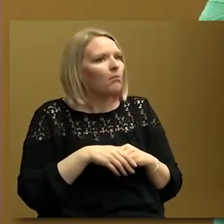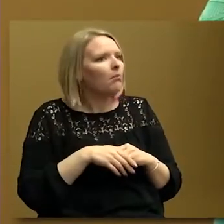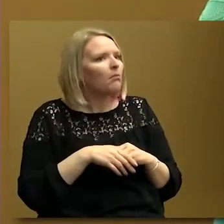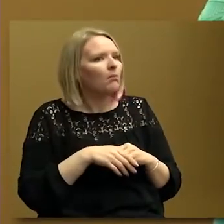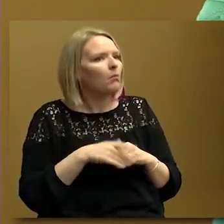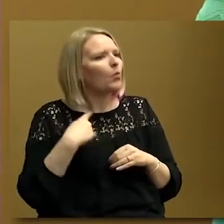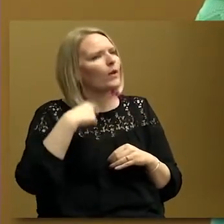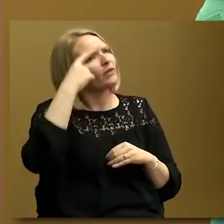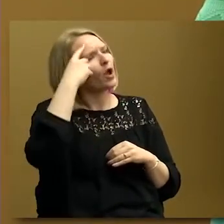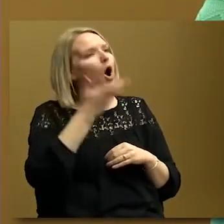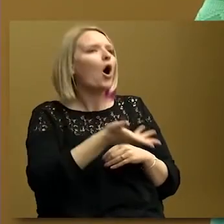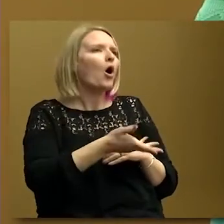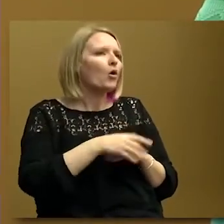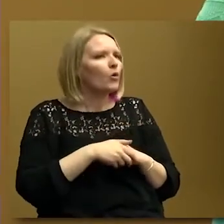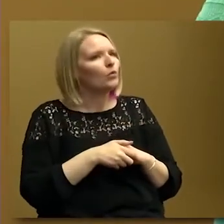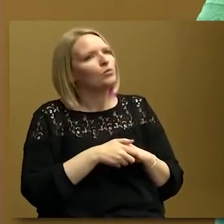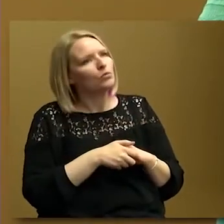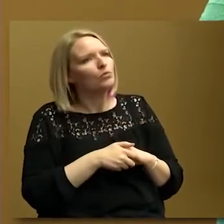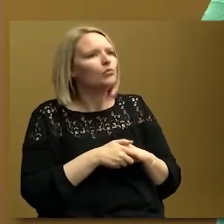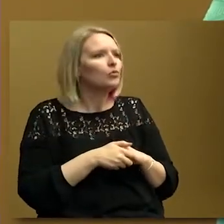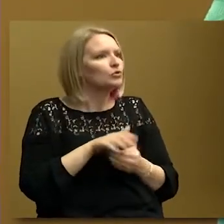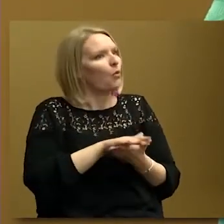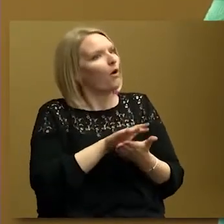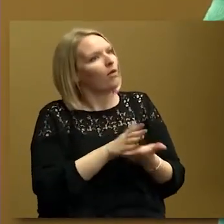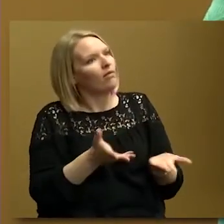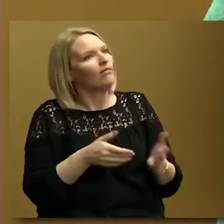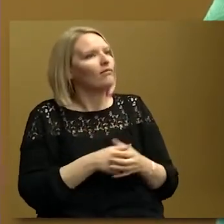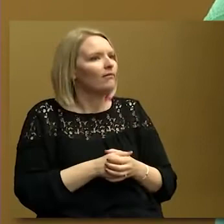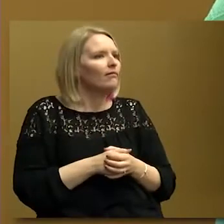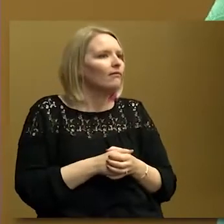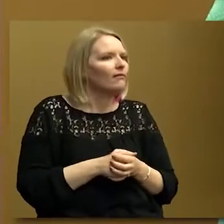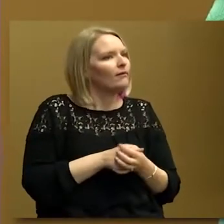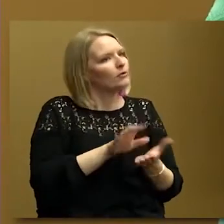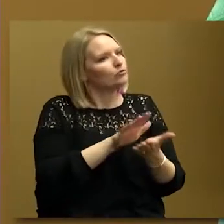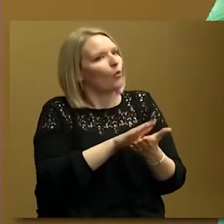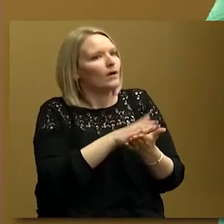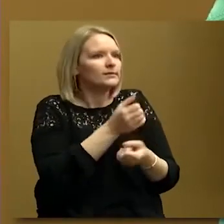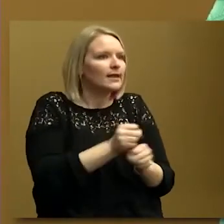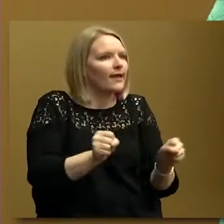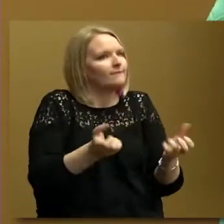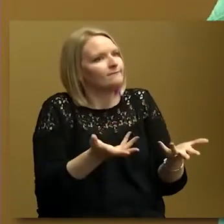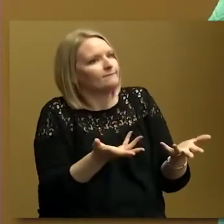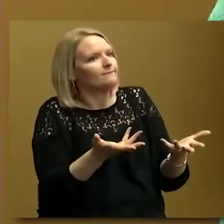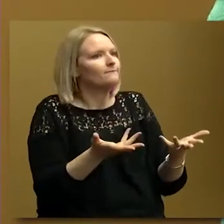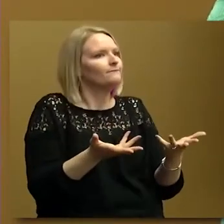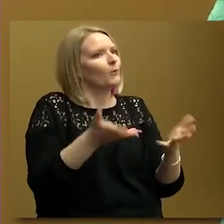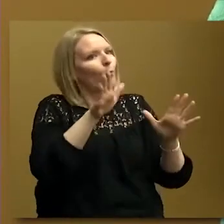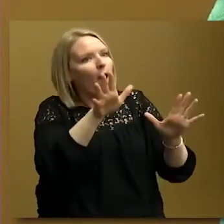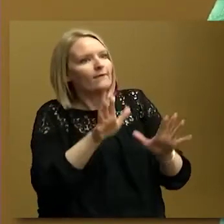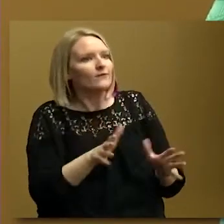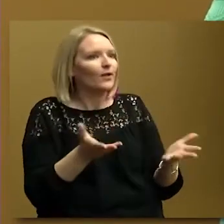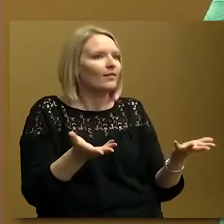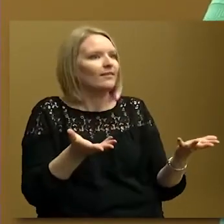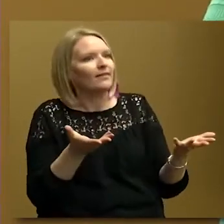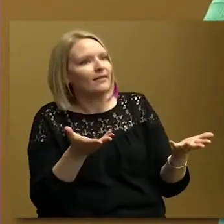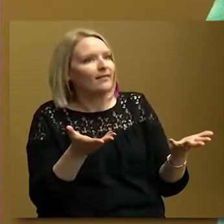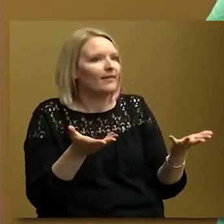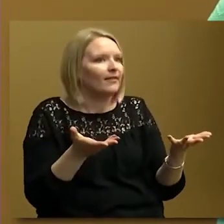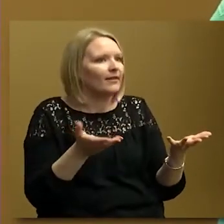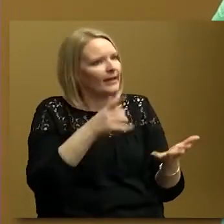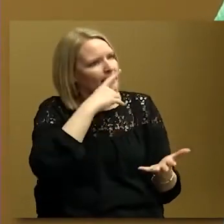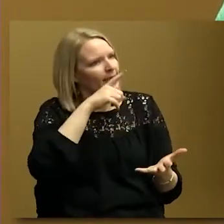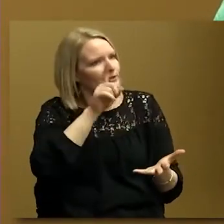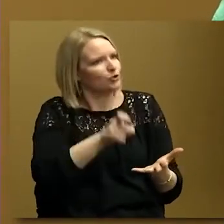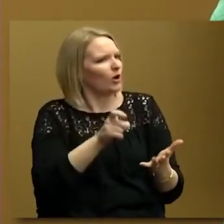Because we think, oh, we're in school. School's a safe place. It's a wonderful place. Kids